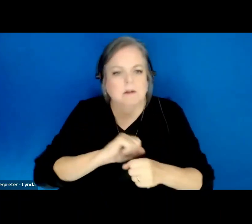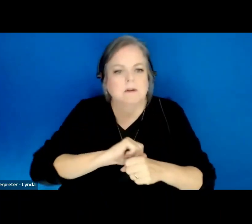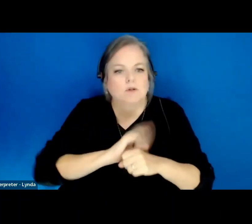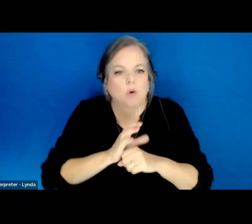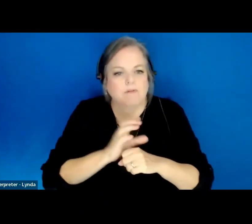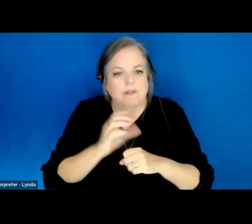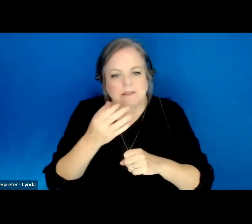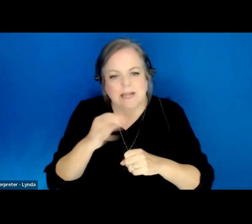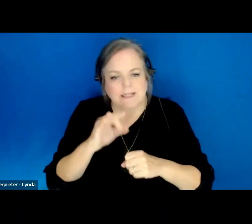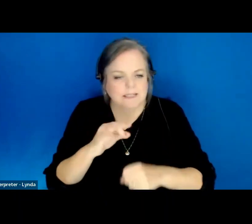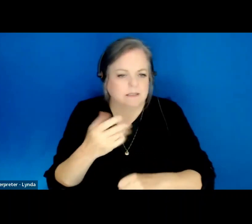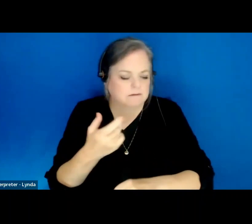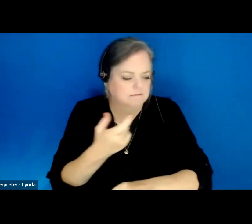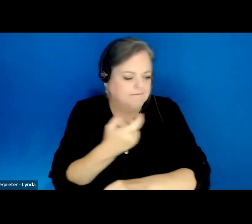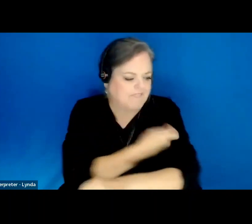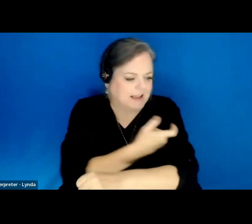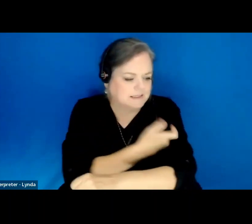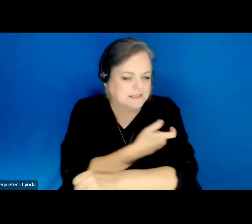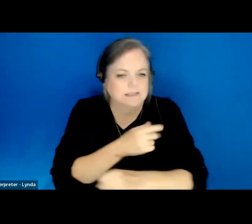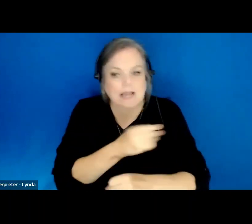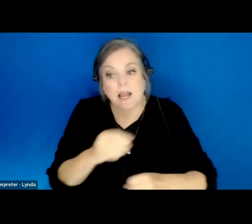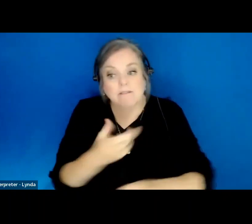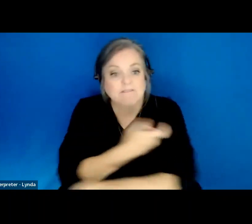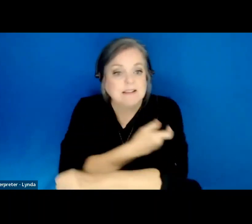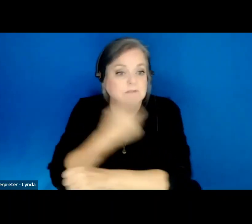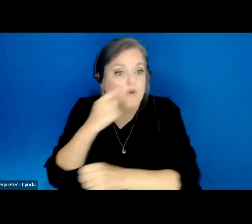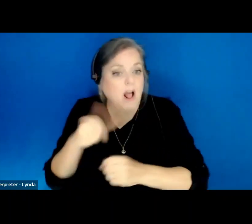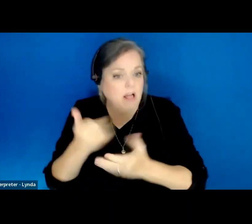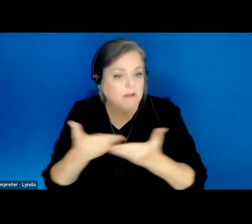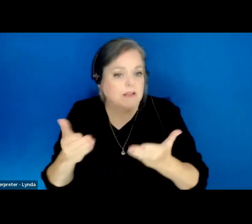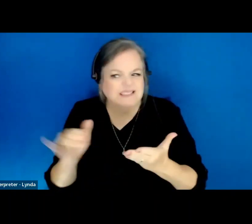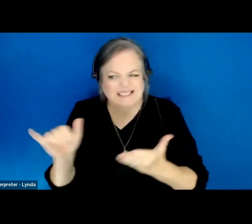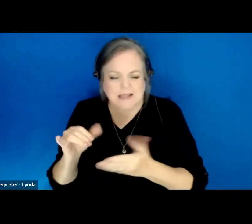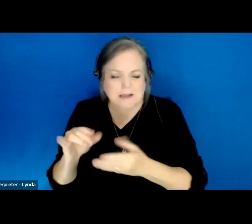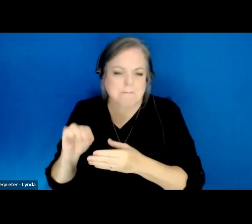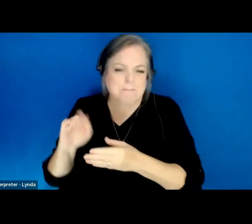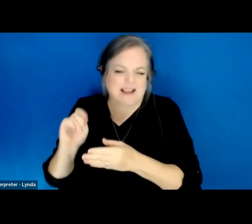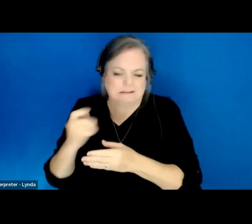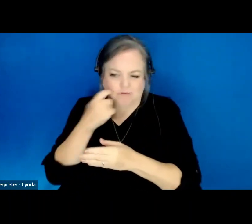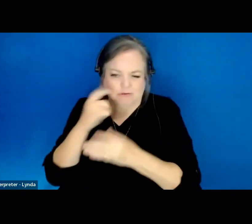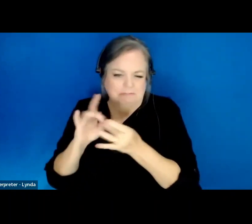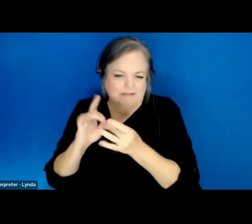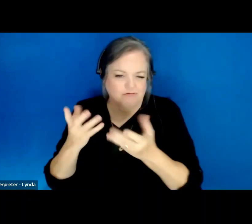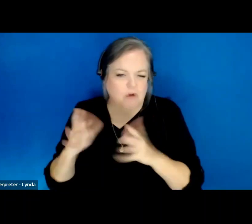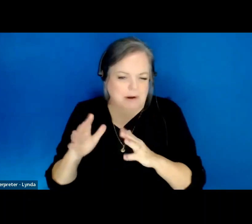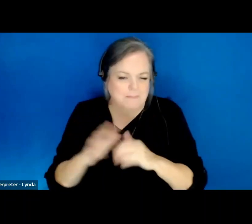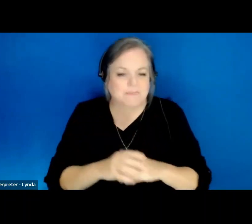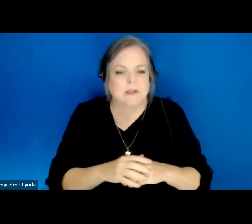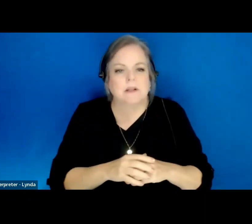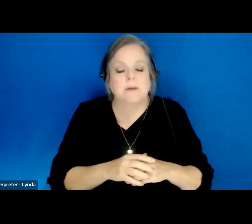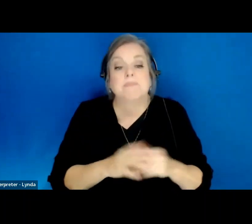and now vaccines for other things, as Mike indicated before. Just a couple housekeeping things.